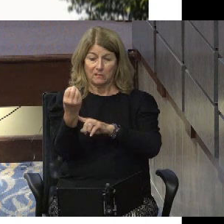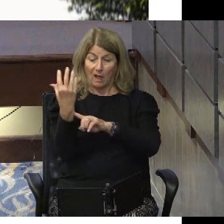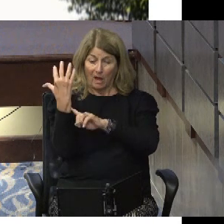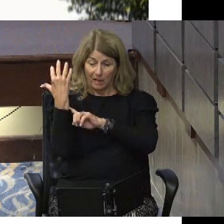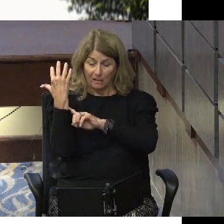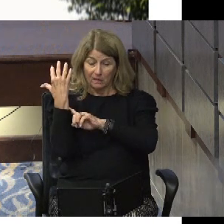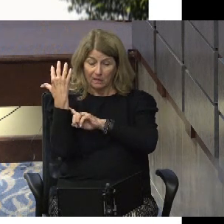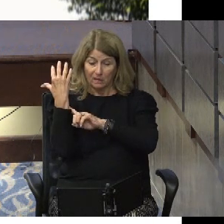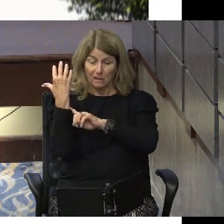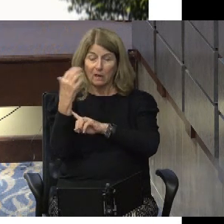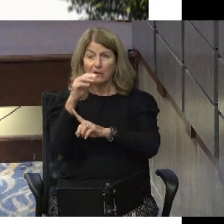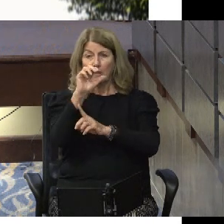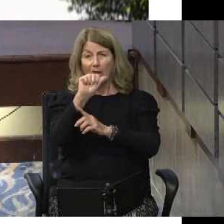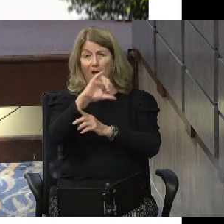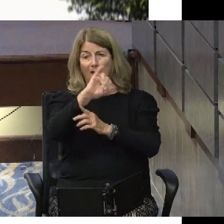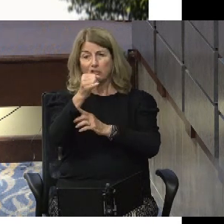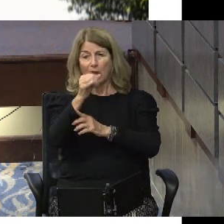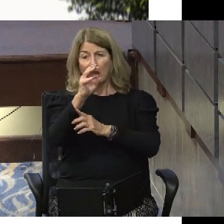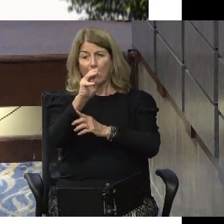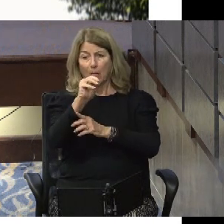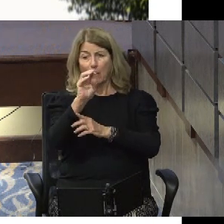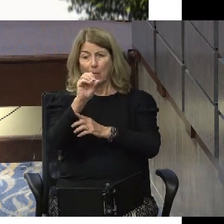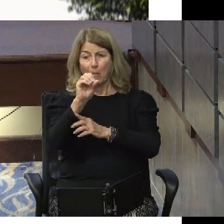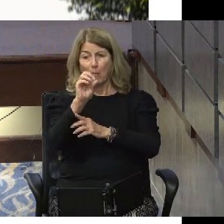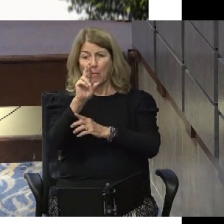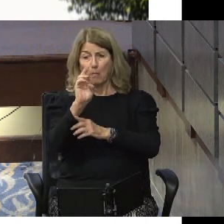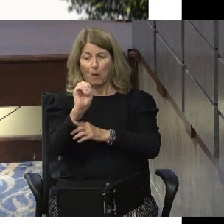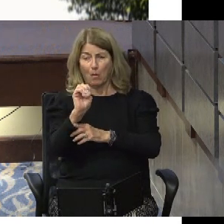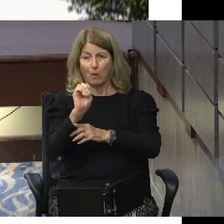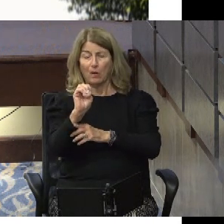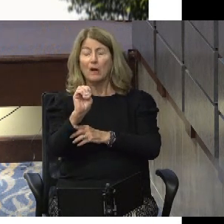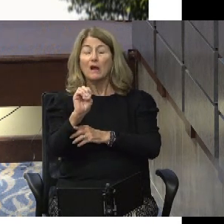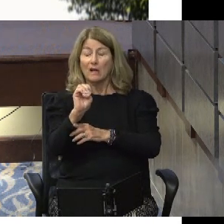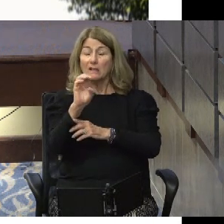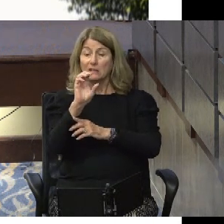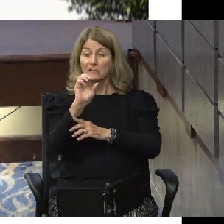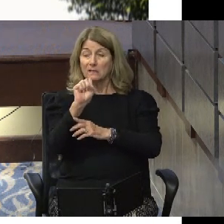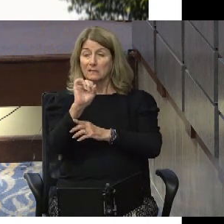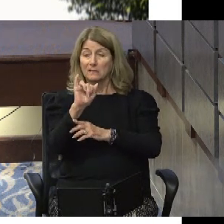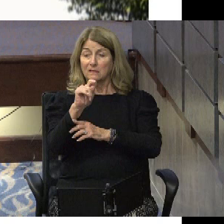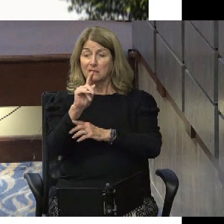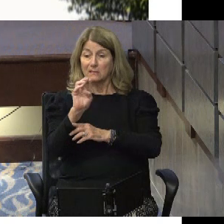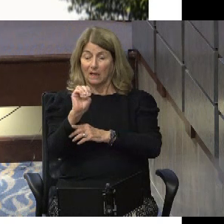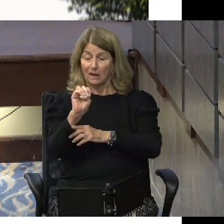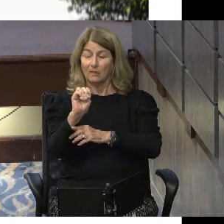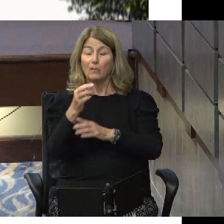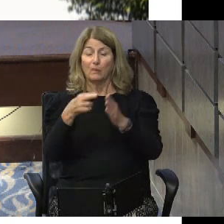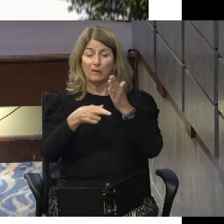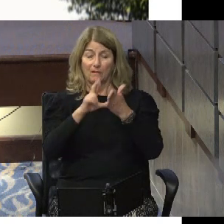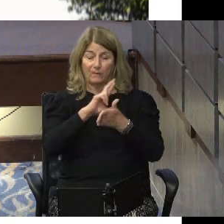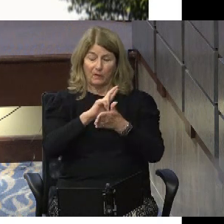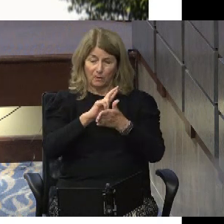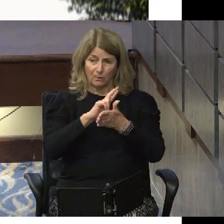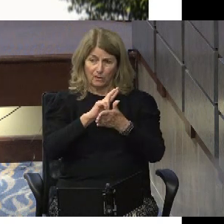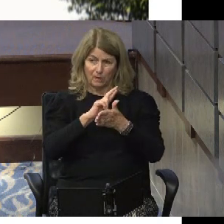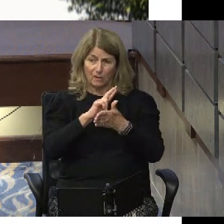The A.J. Moore site here, and Andrew kind of went over what the plans are for this specific site. Our